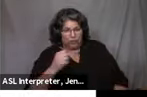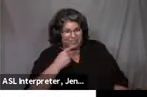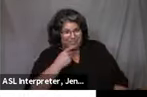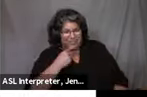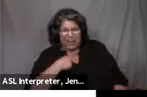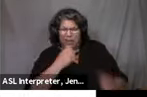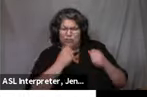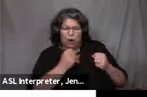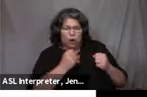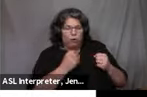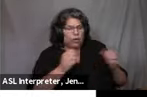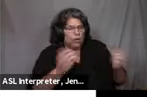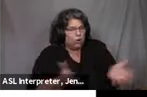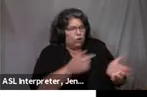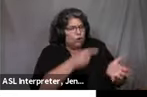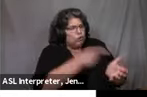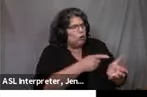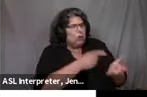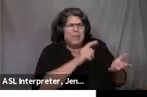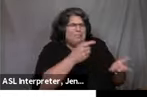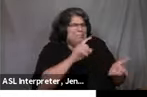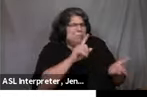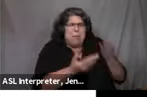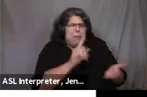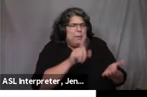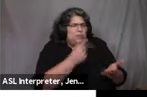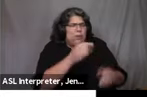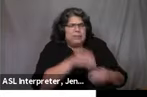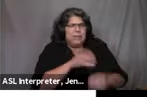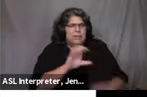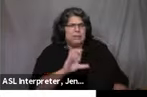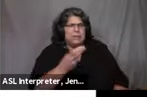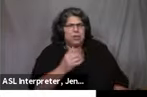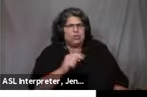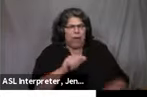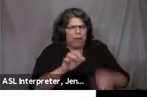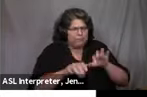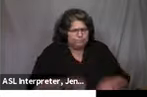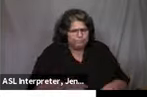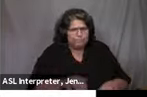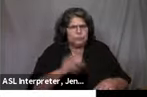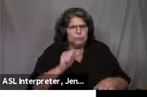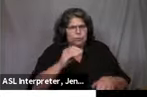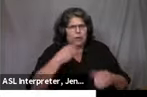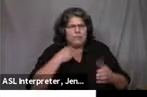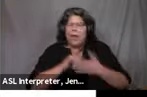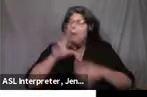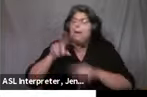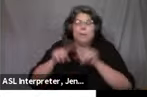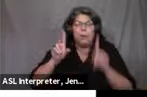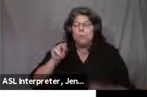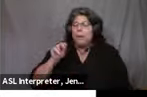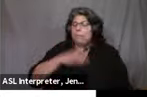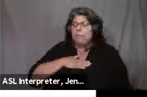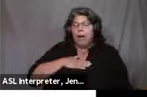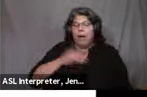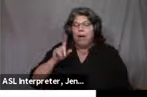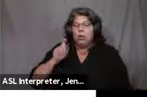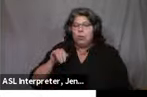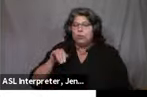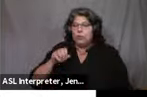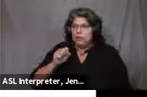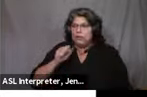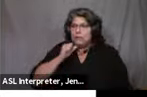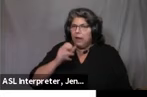if it's just in the chat here in writing, so that it will be formally considered and addressed. So my question is not considered formal at this